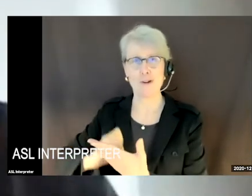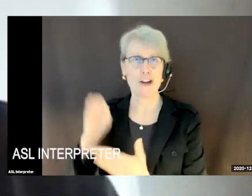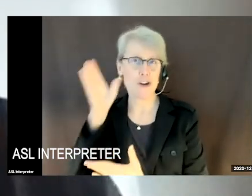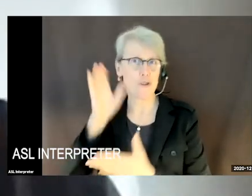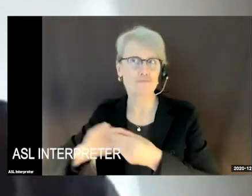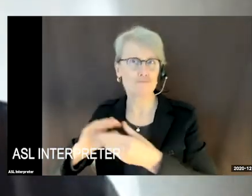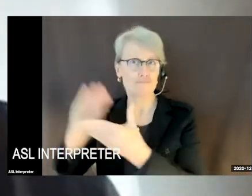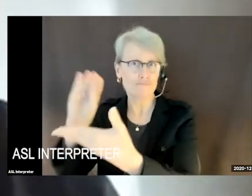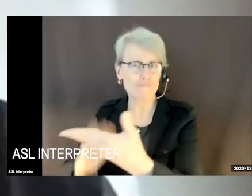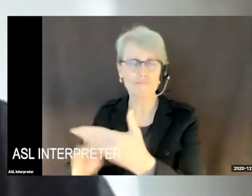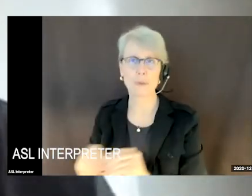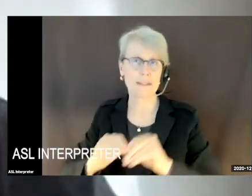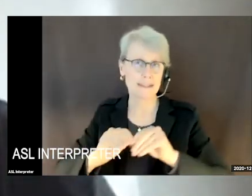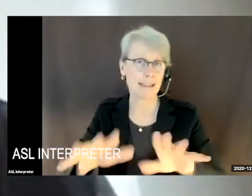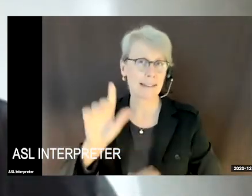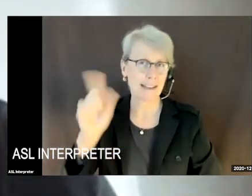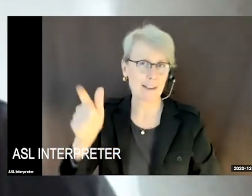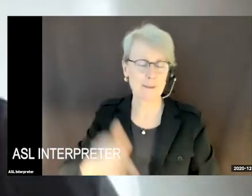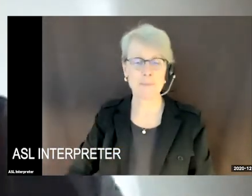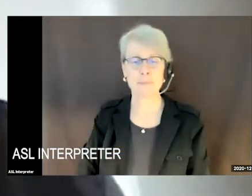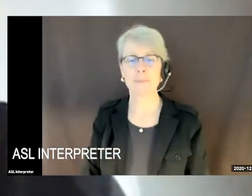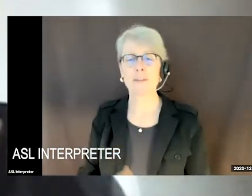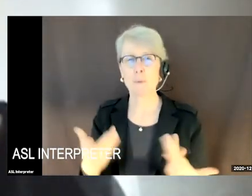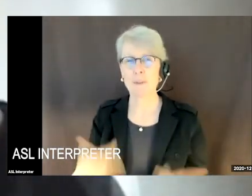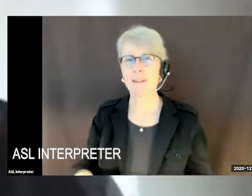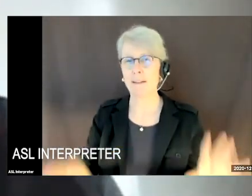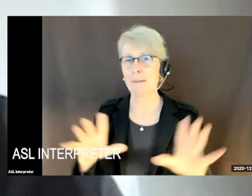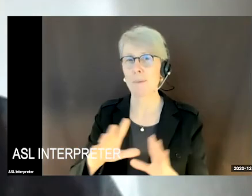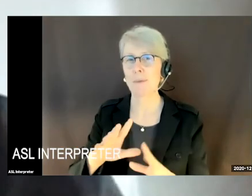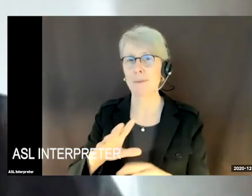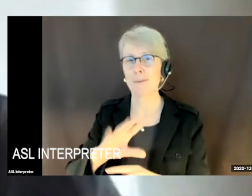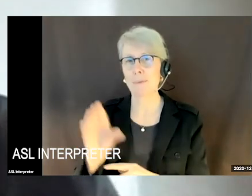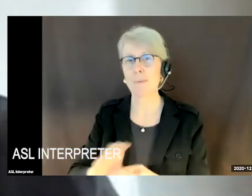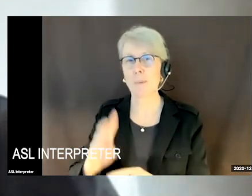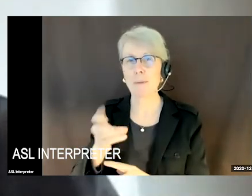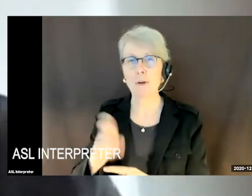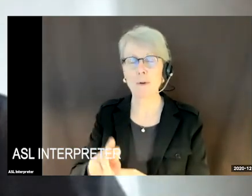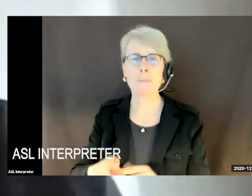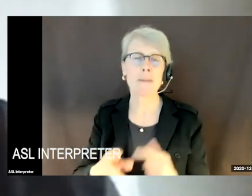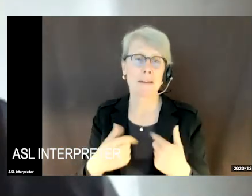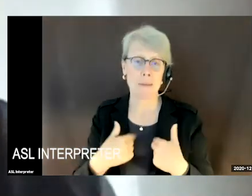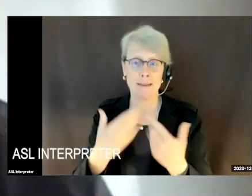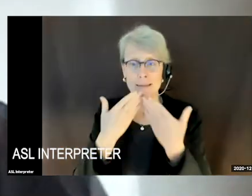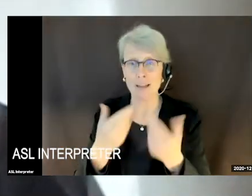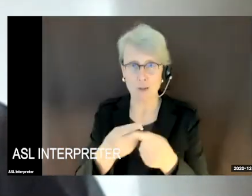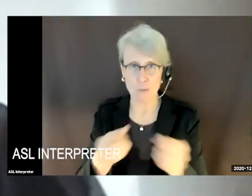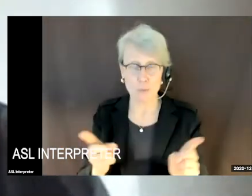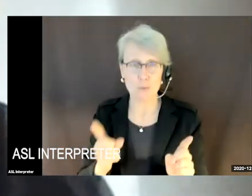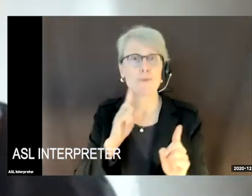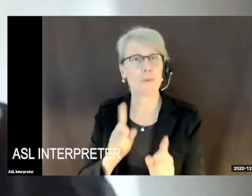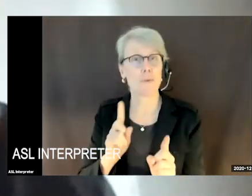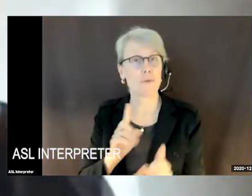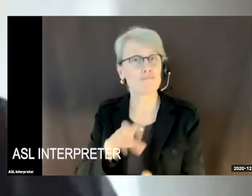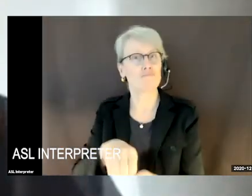Aaron, and we're excited to be able to send out the images of your amazing drawings later after the